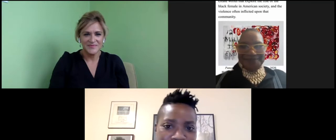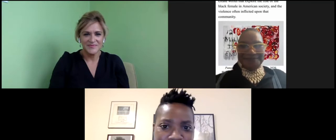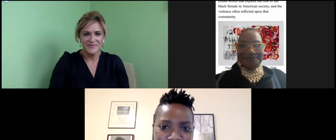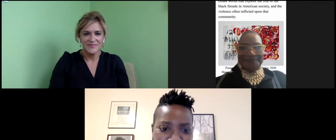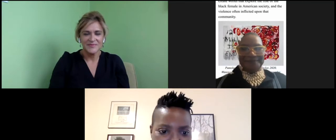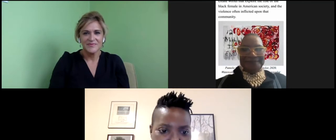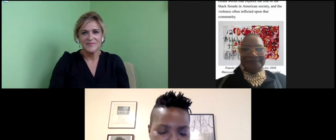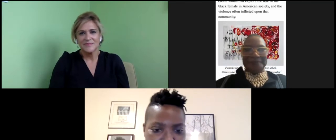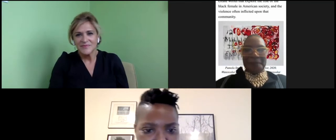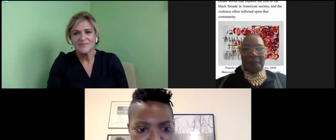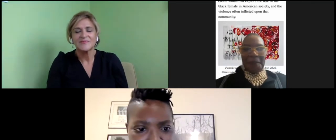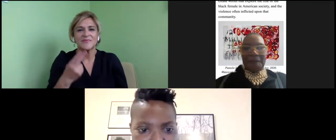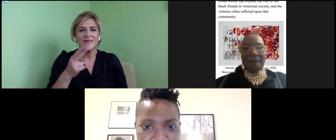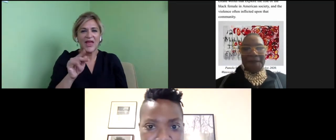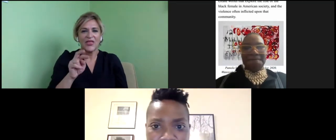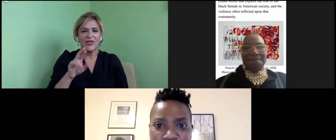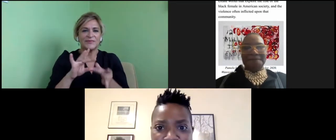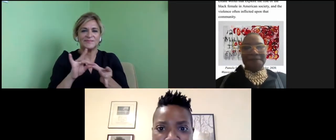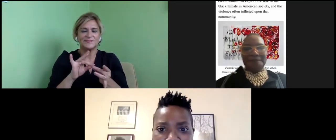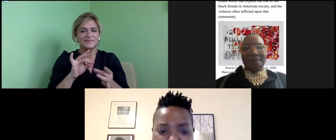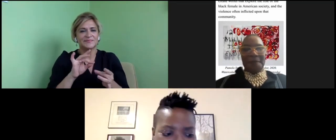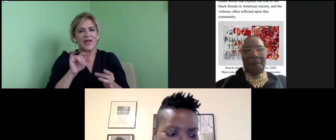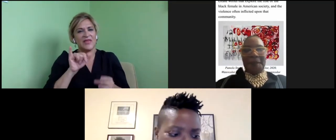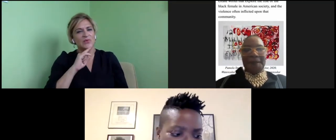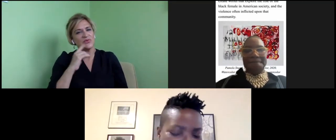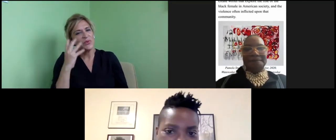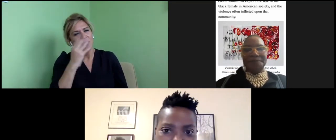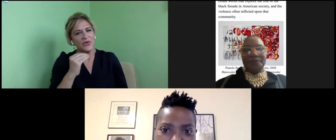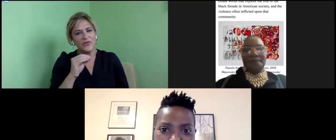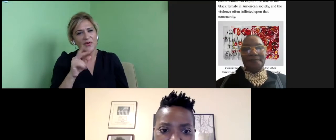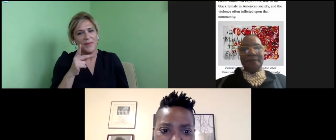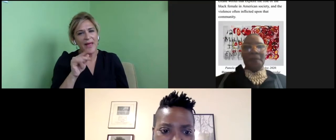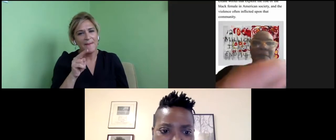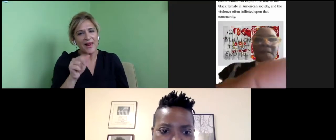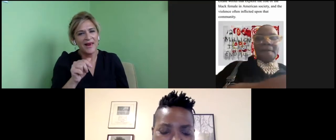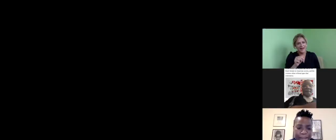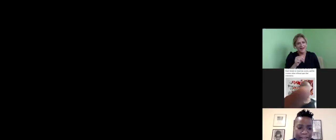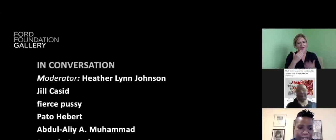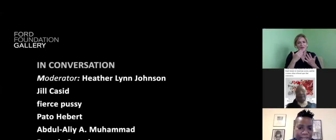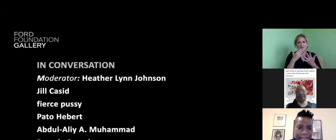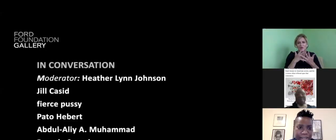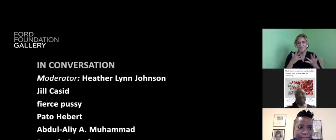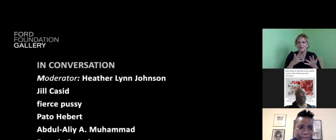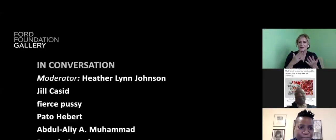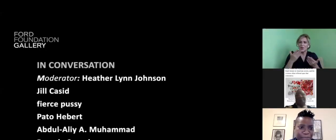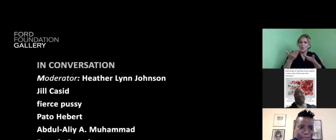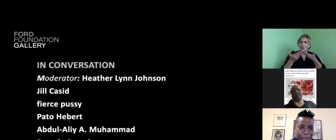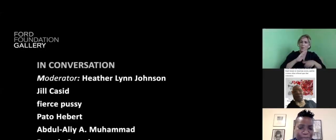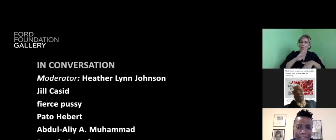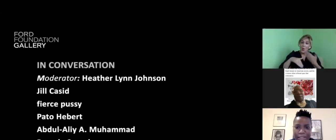Wow, that was so beautiful, Pamela. Thank you so much. And I'd like to welcome back all of the panelists tonight.